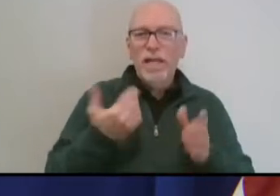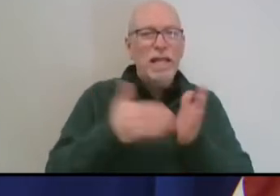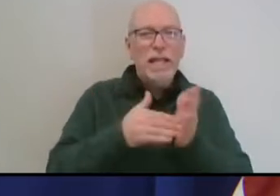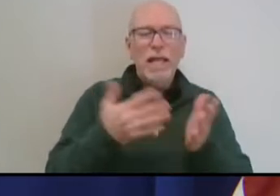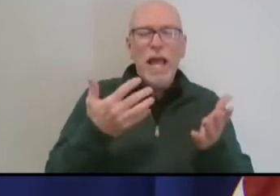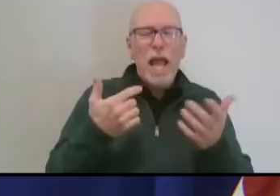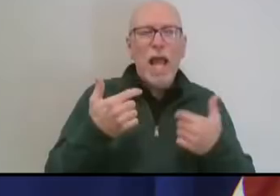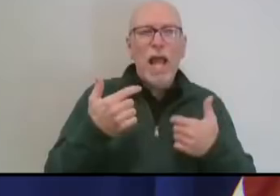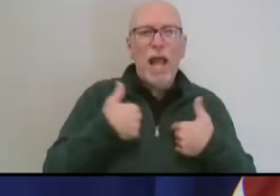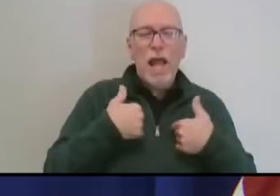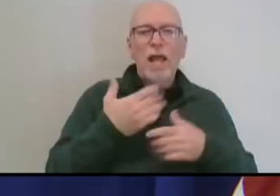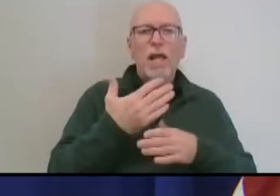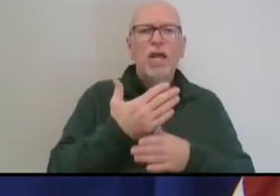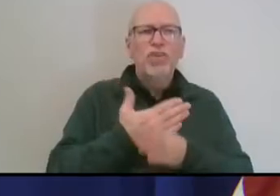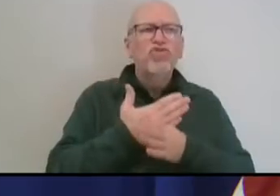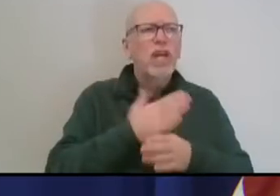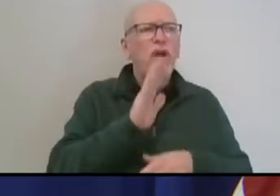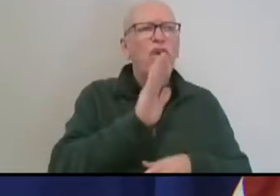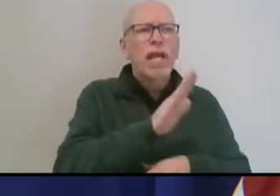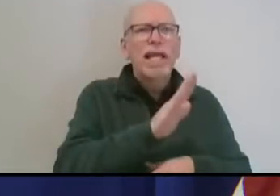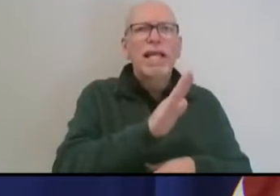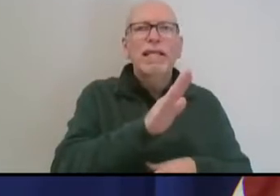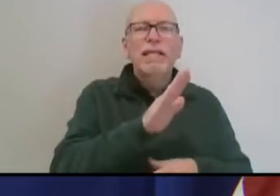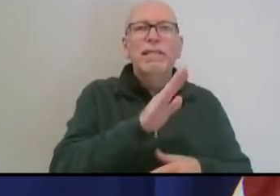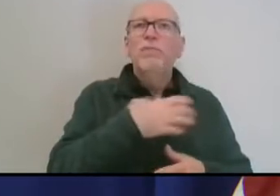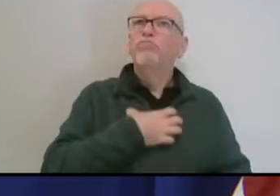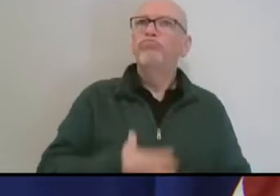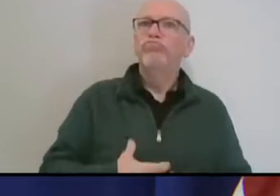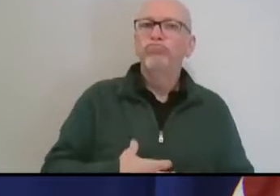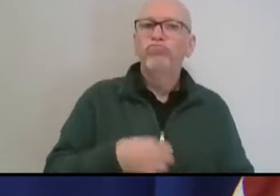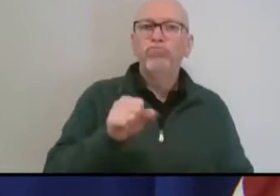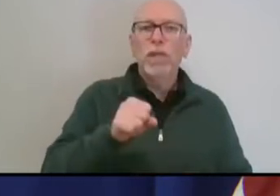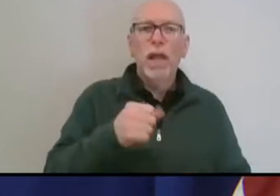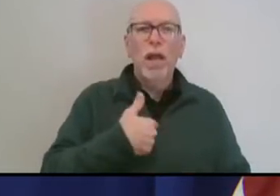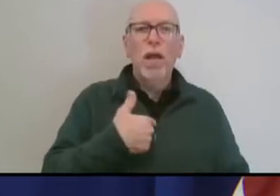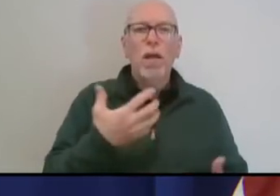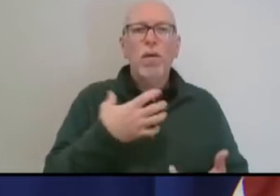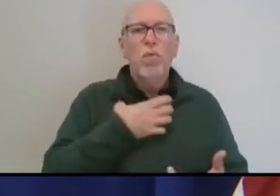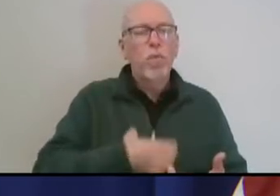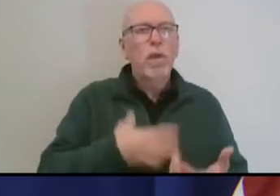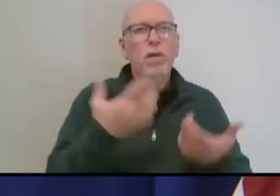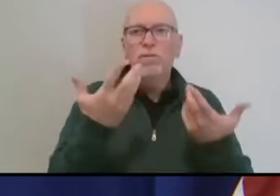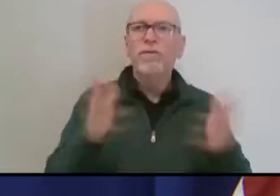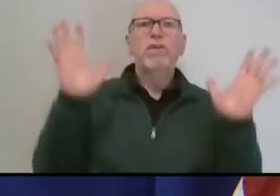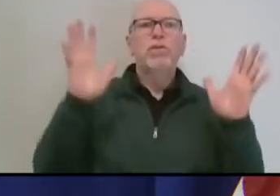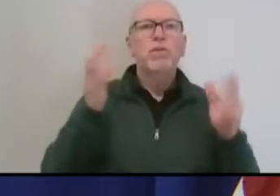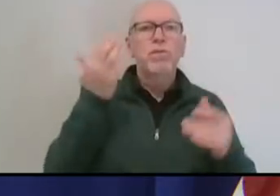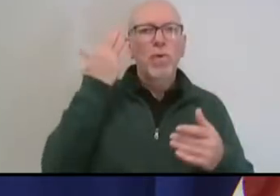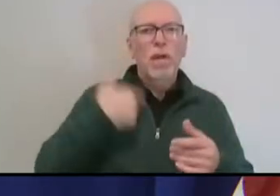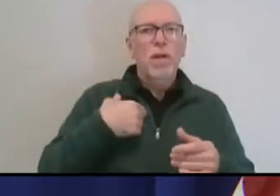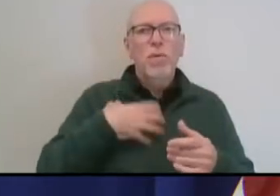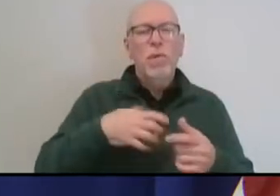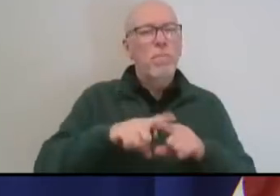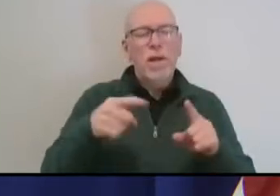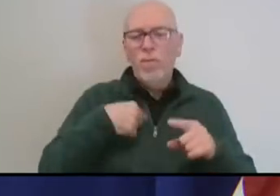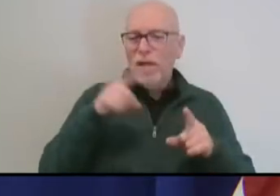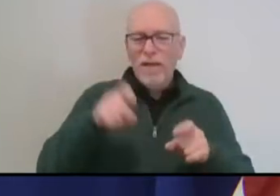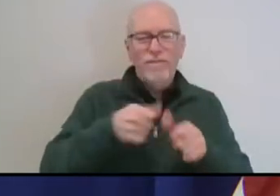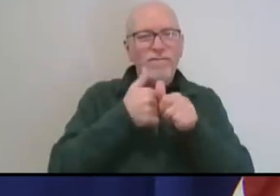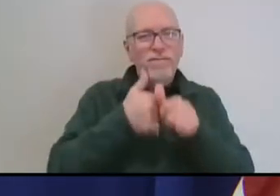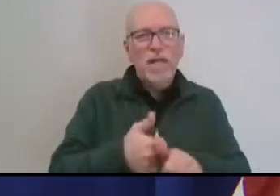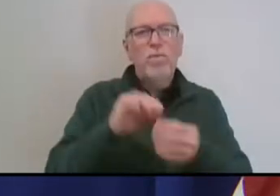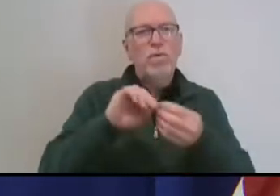think I share his sentiment about wanting to get through this. We just need to do it looking at Indiana numbers,